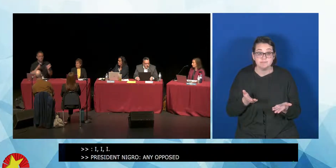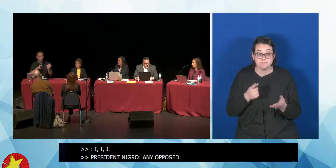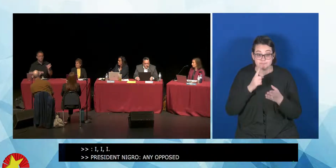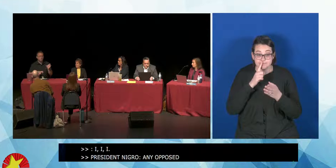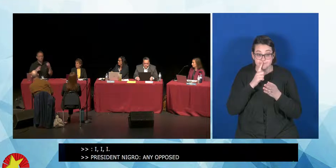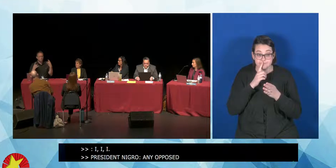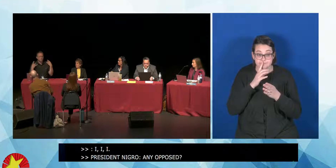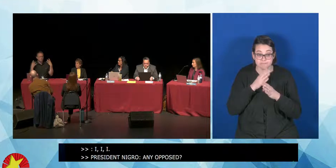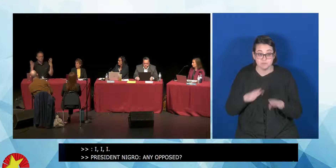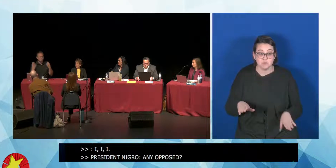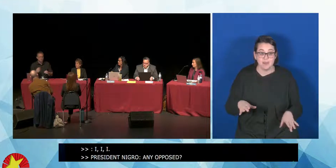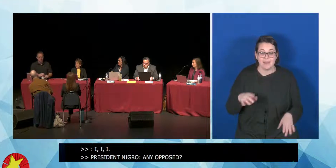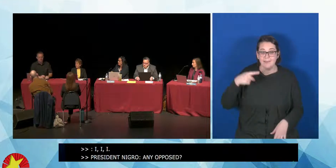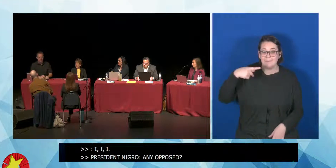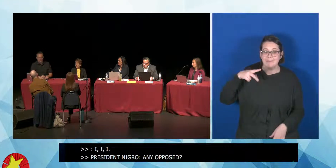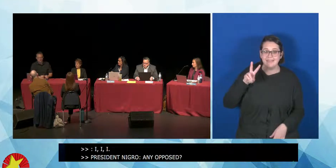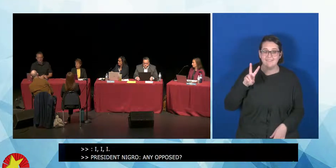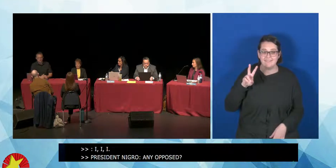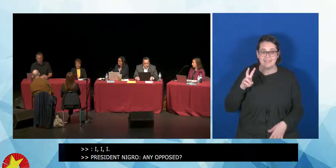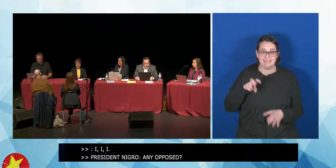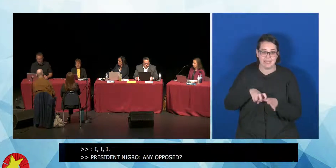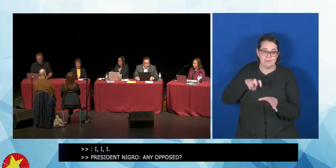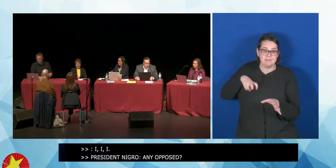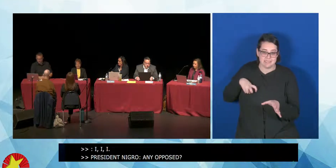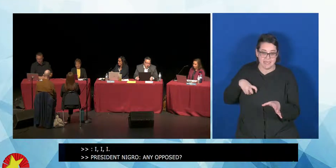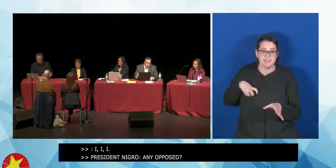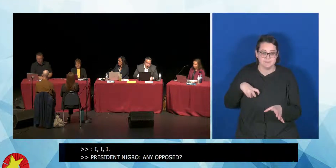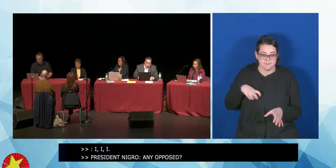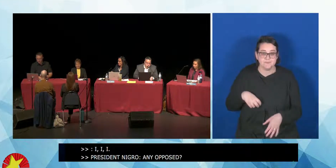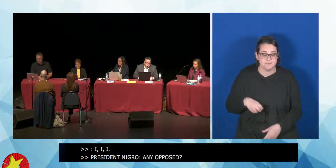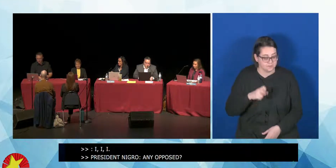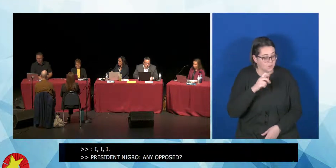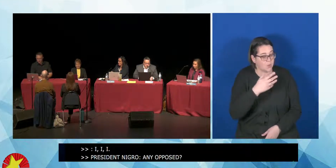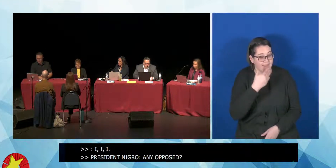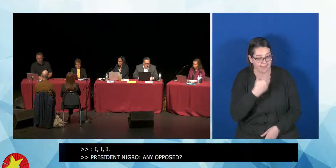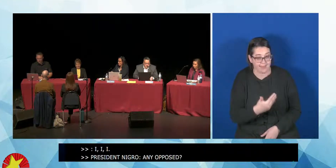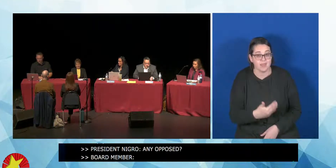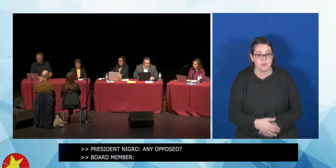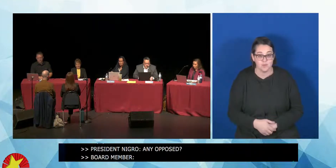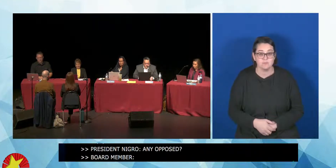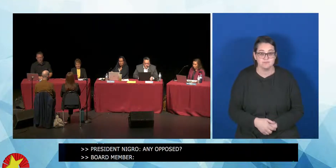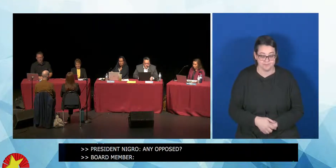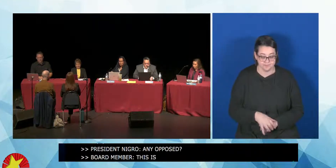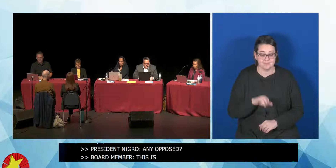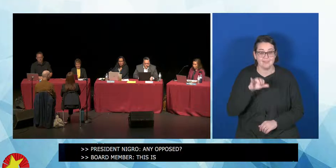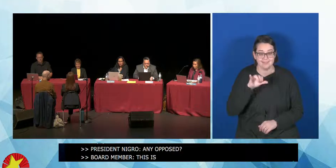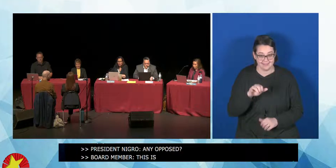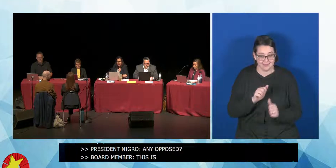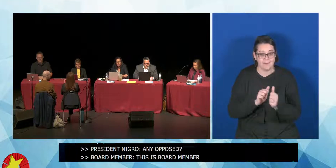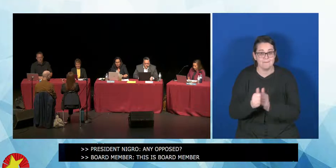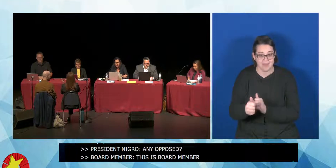And any abstentions? This is Board Member Jantz. I abstain. Okay, thank you. All right, that passes. And the next